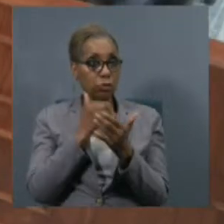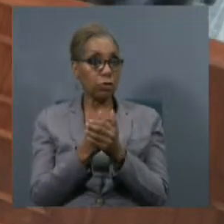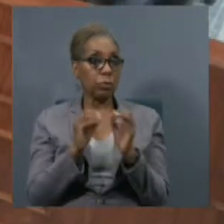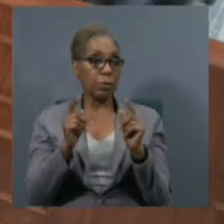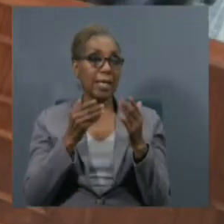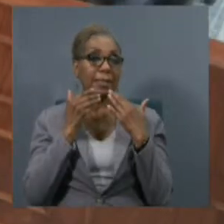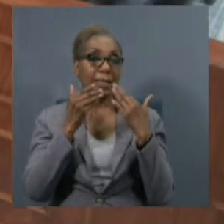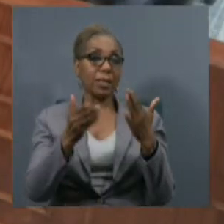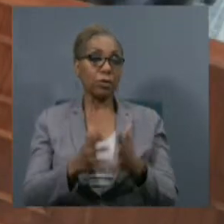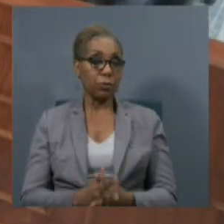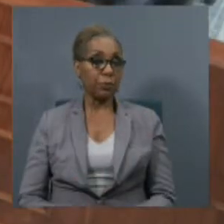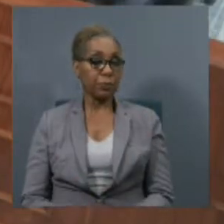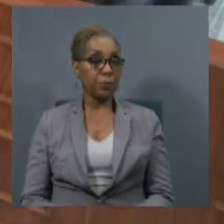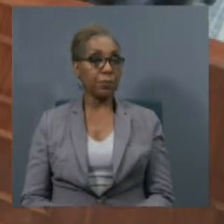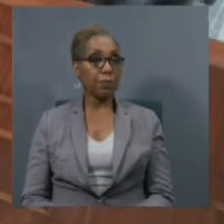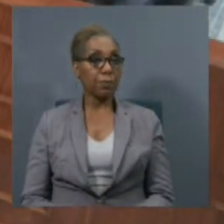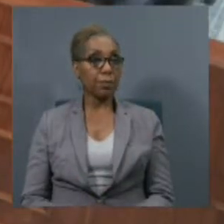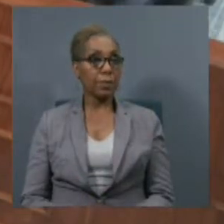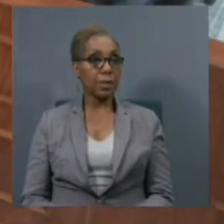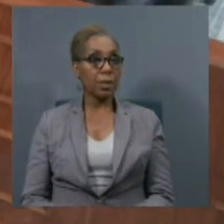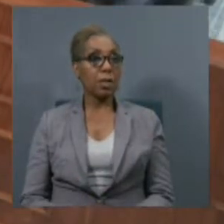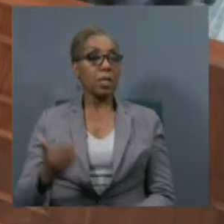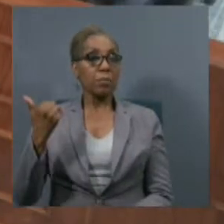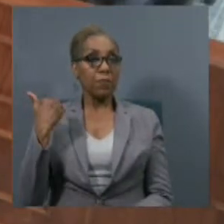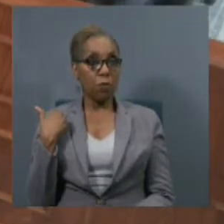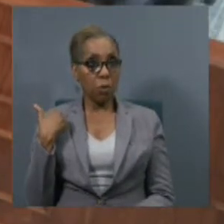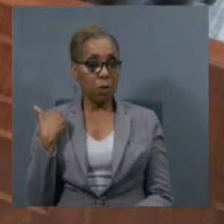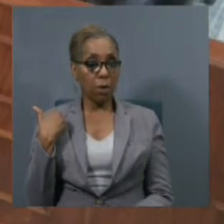Thank you. All right, before we,